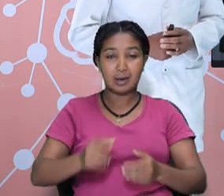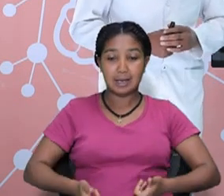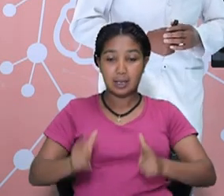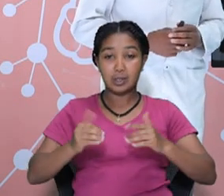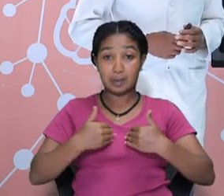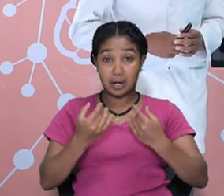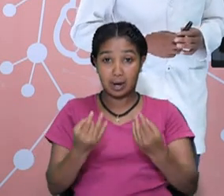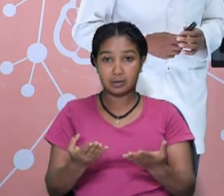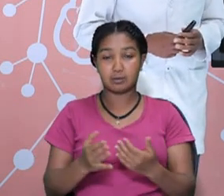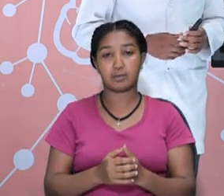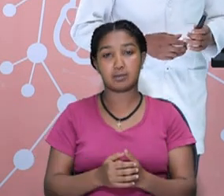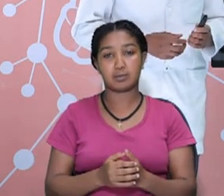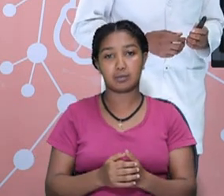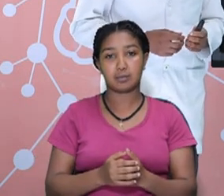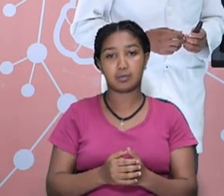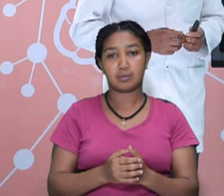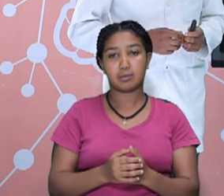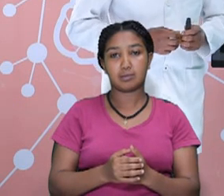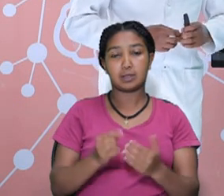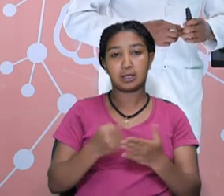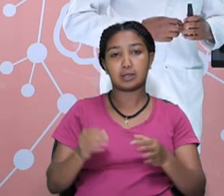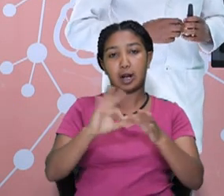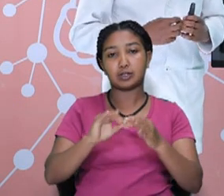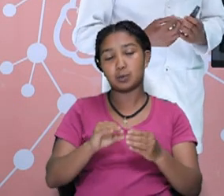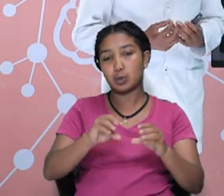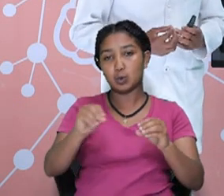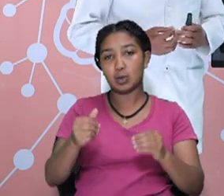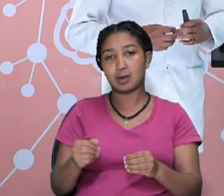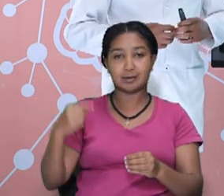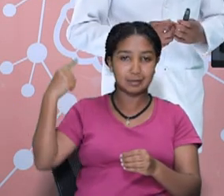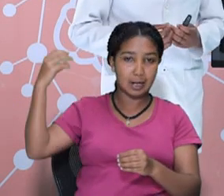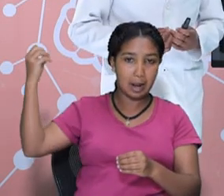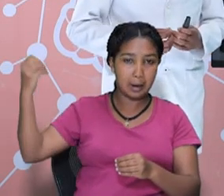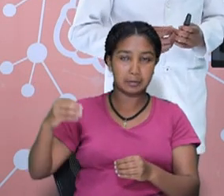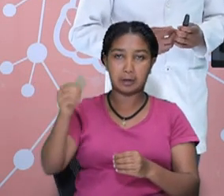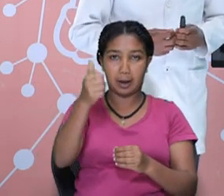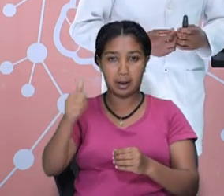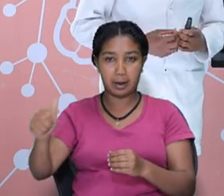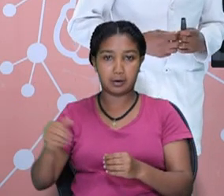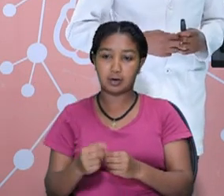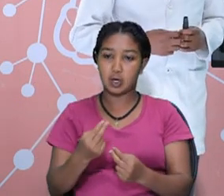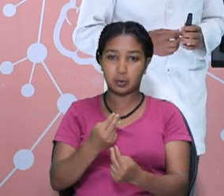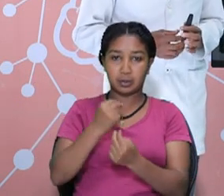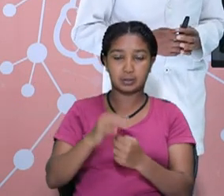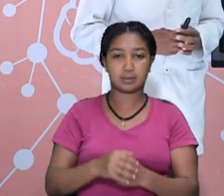factors. There is interaction between soil and sunlight and air and the